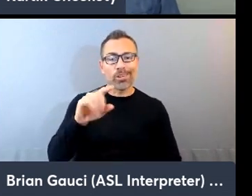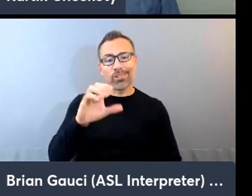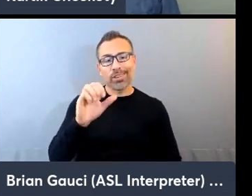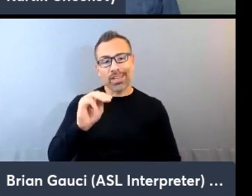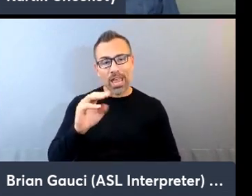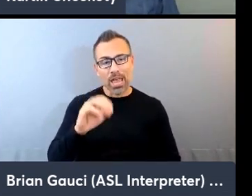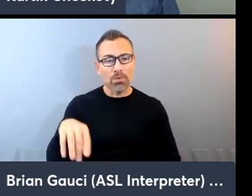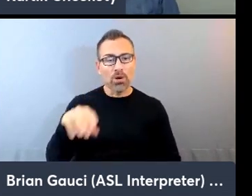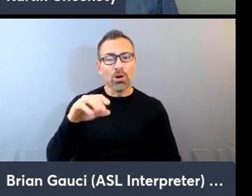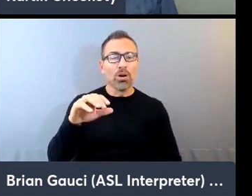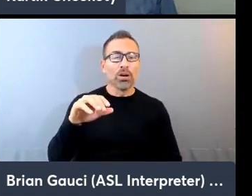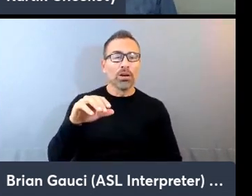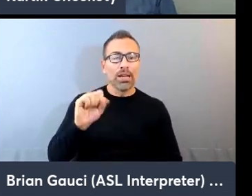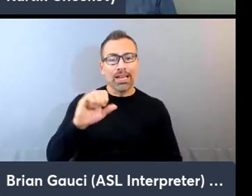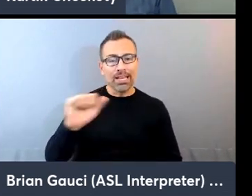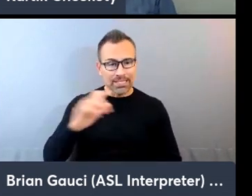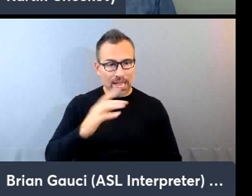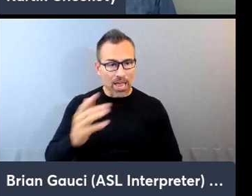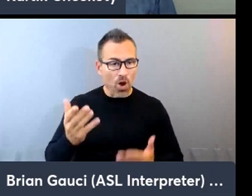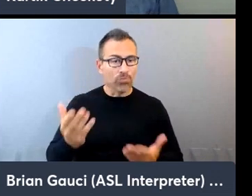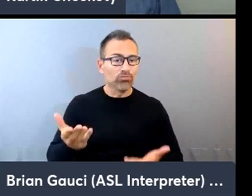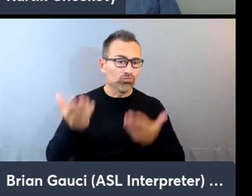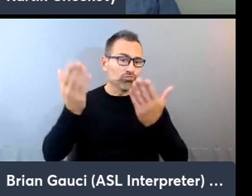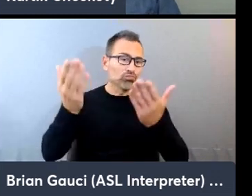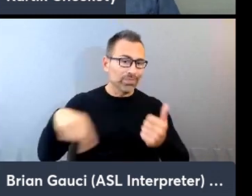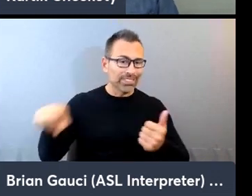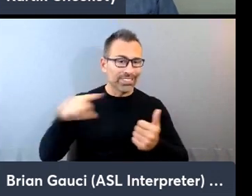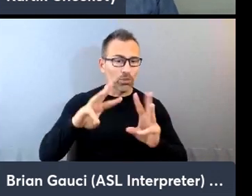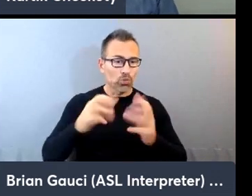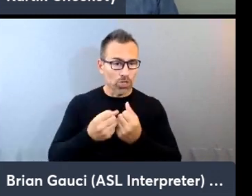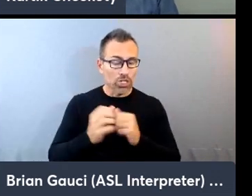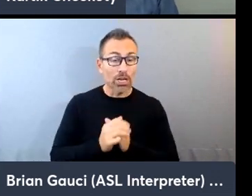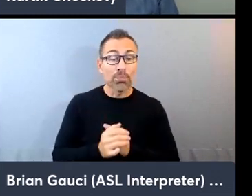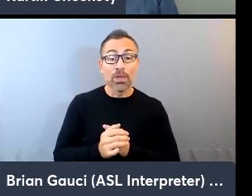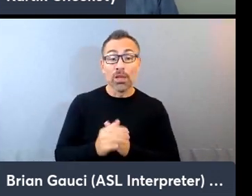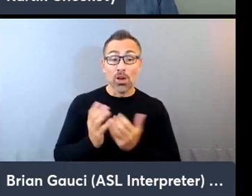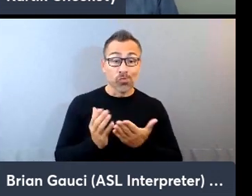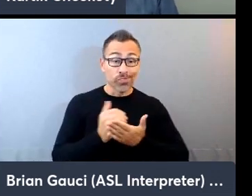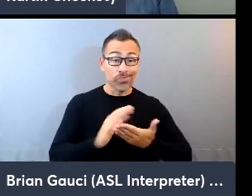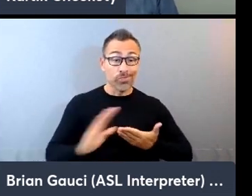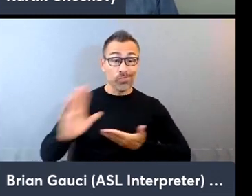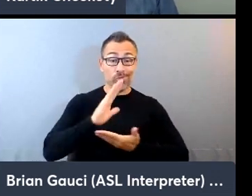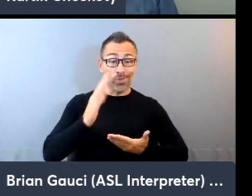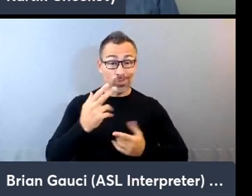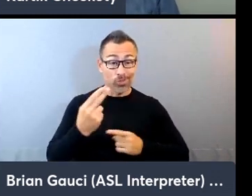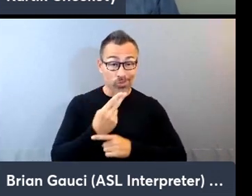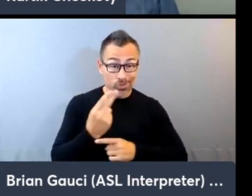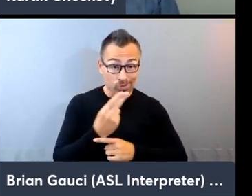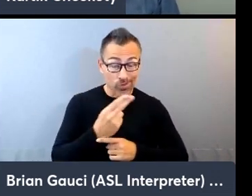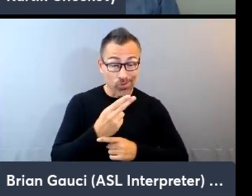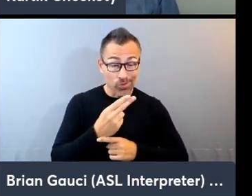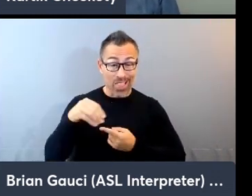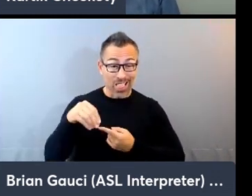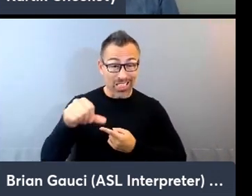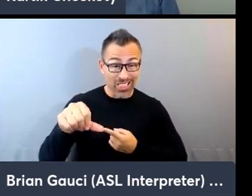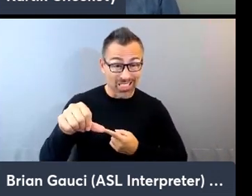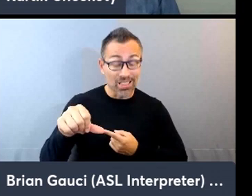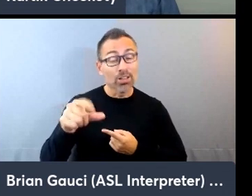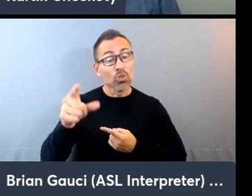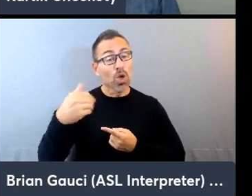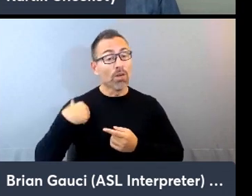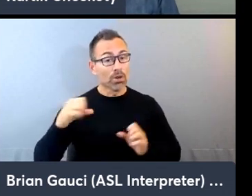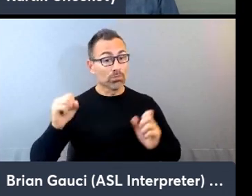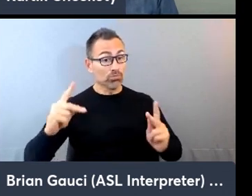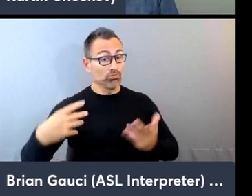optimization workshop. Having reviewed your usage and spend across different services, there's an opportunity to reduce costs,